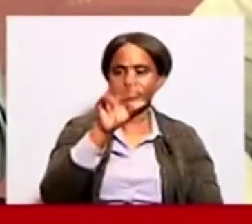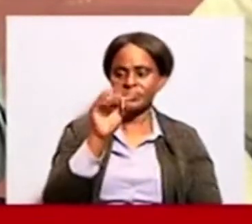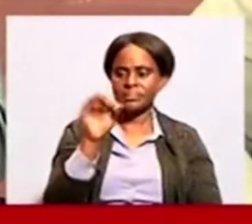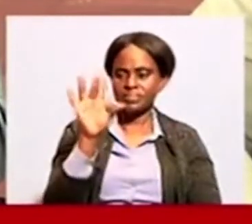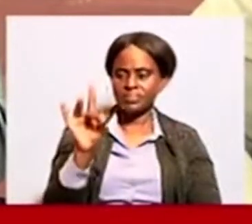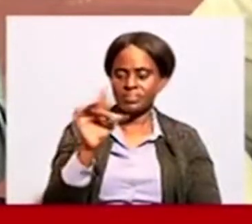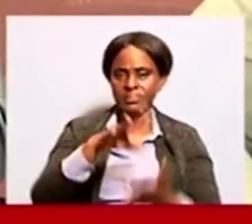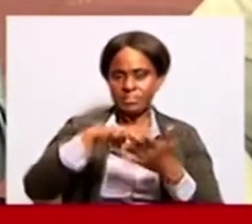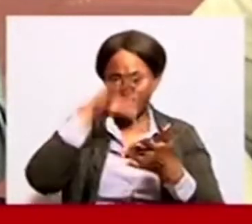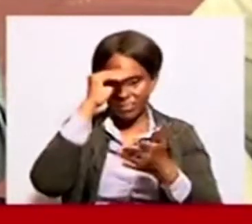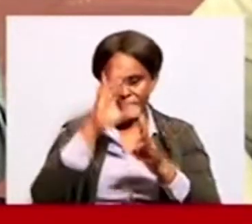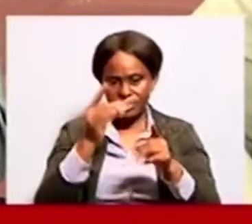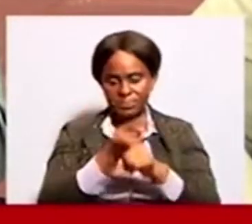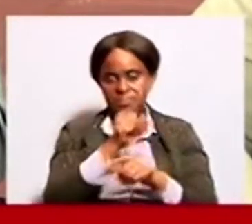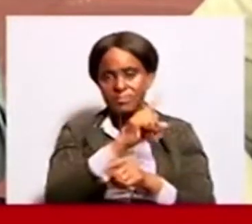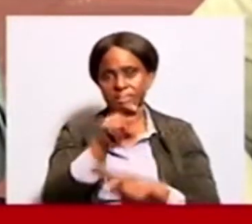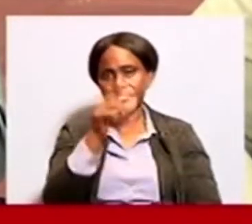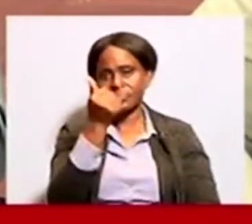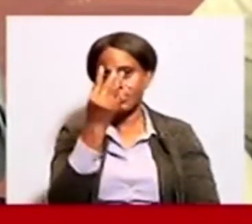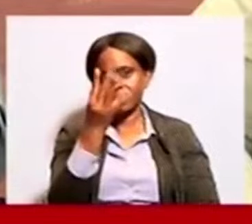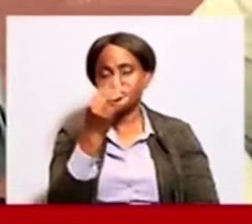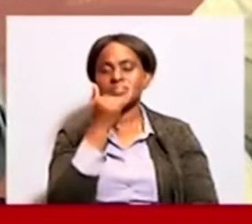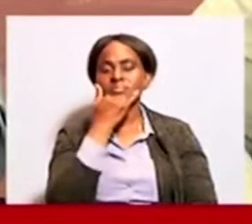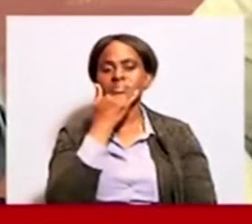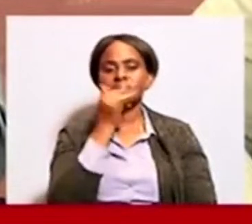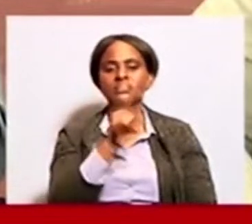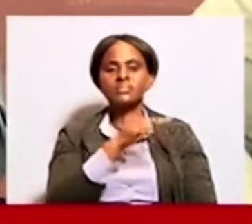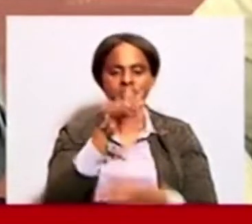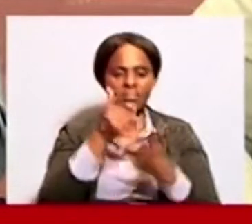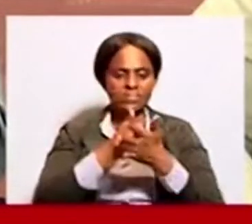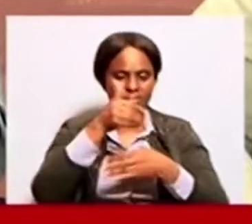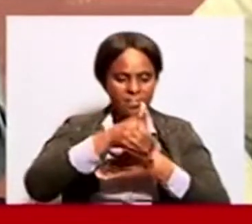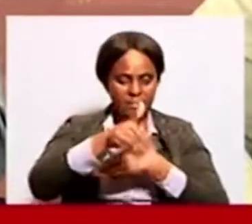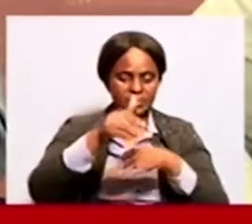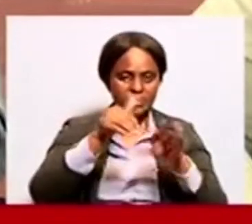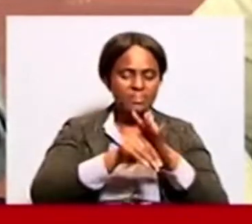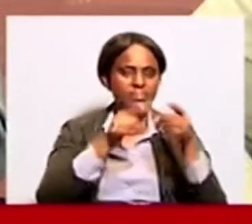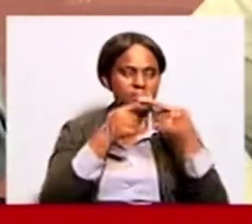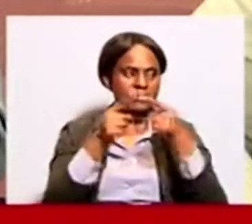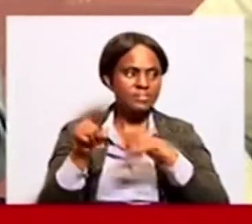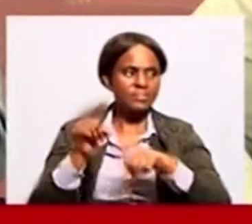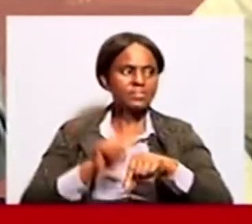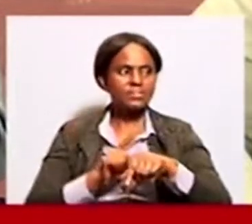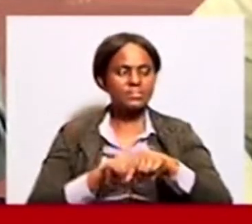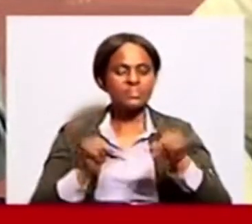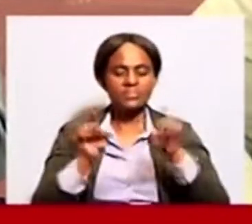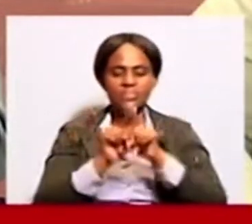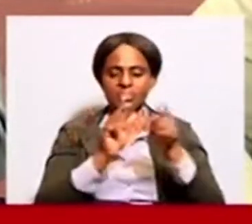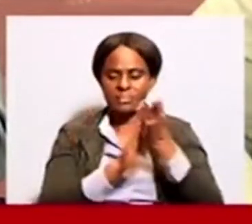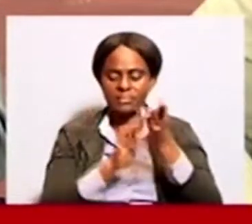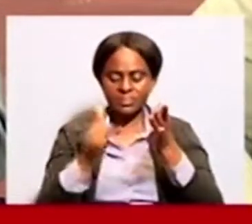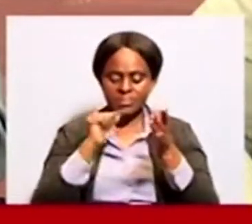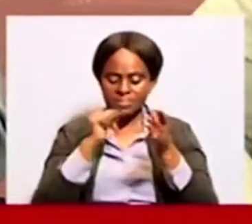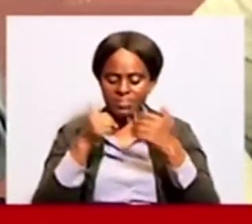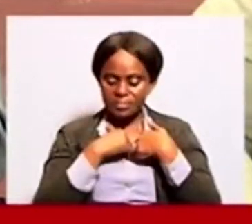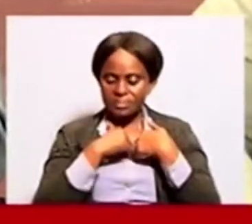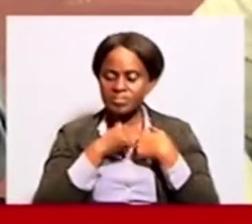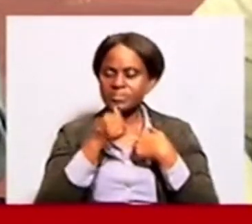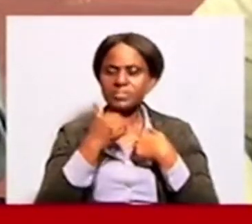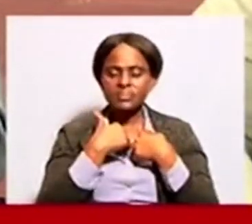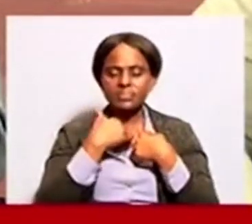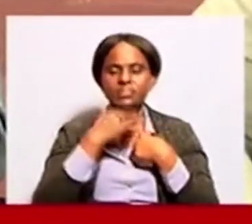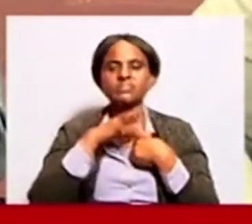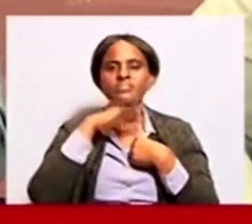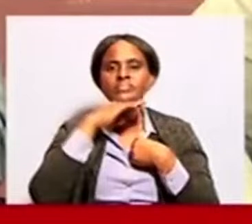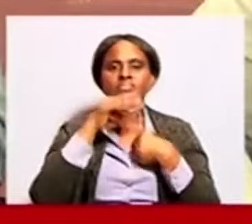learners out of the 114 queried were enrolled in different intakes, as the school did not have enough space to